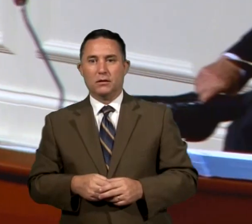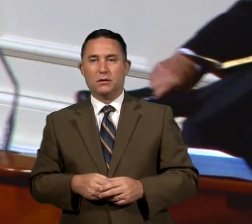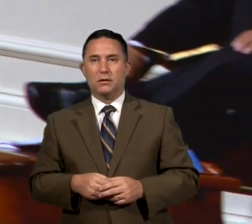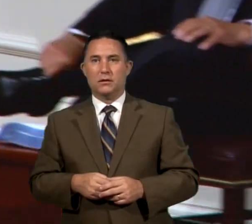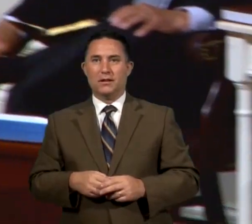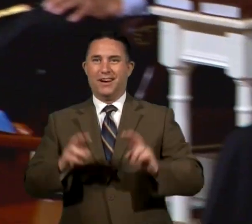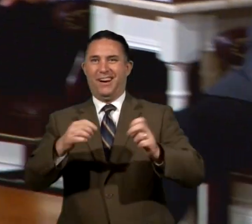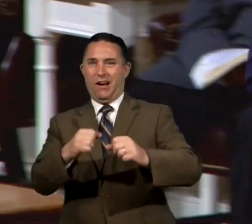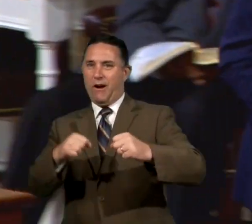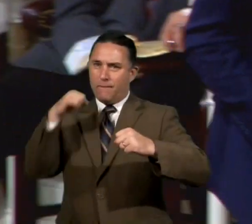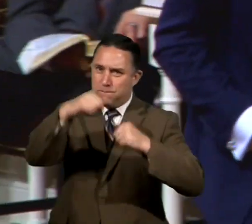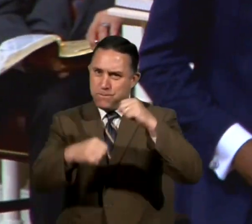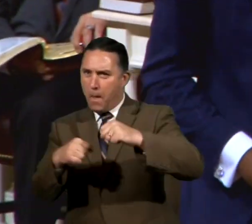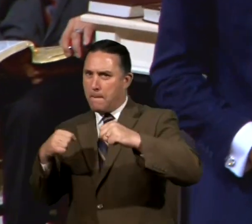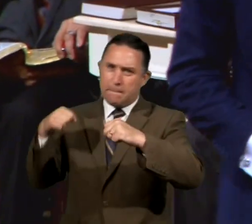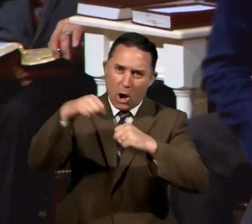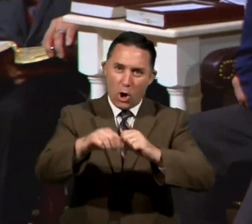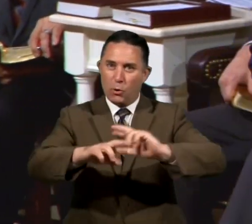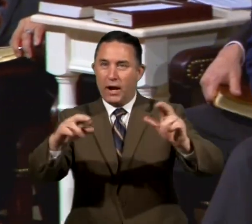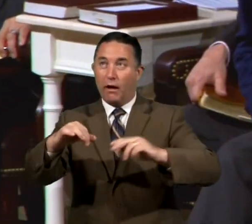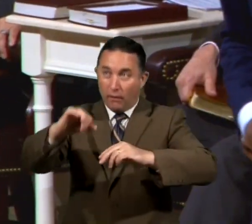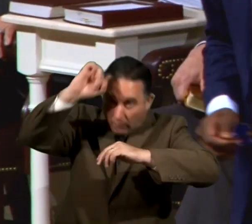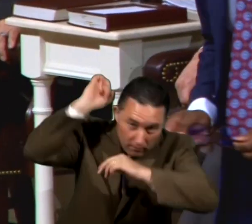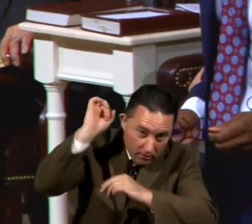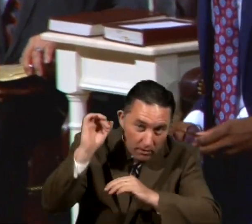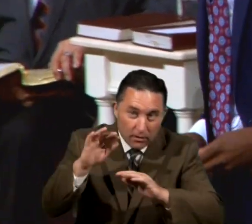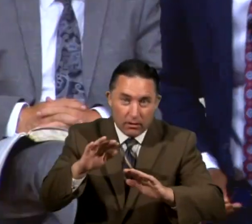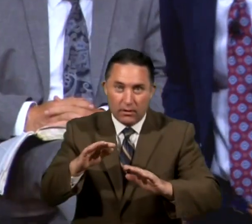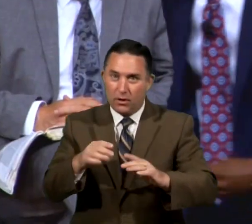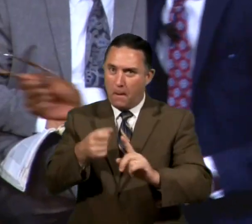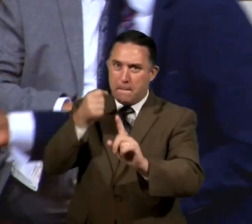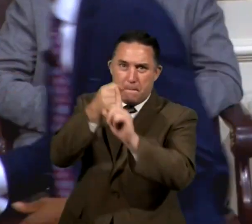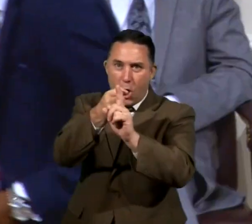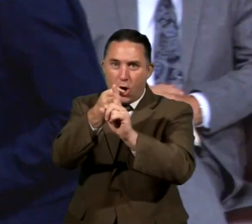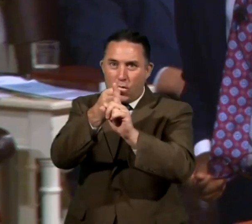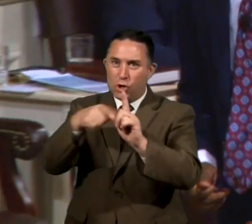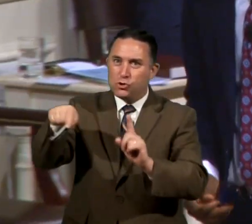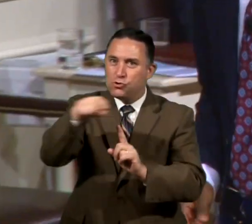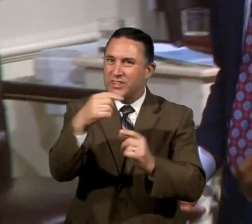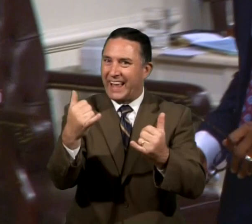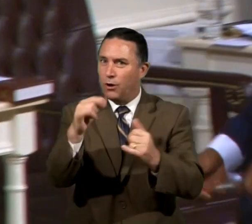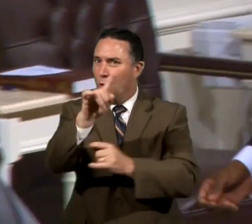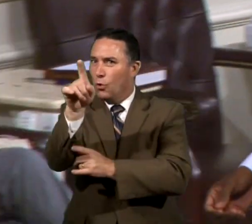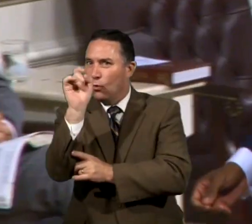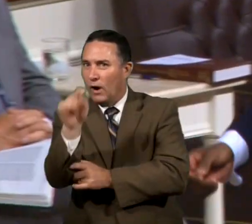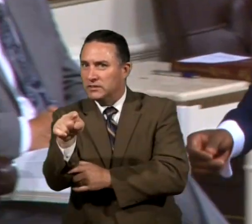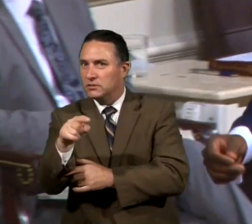duck. Get ready to duck. Here's my question.